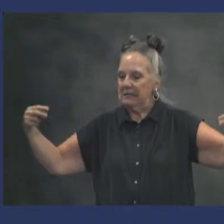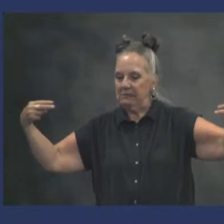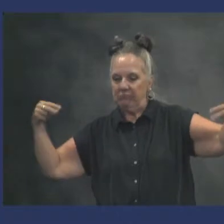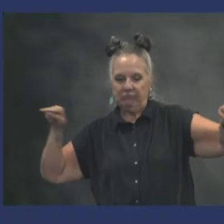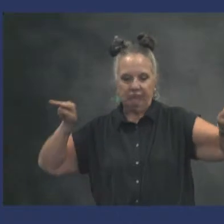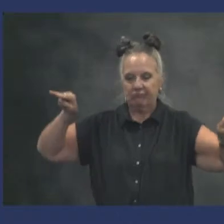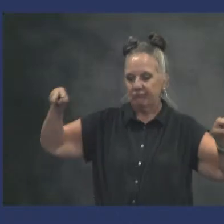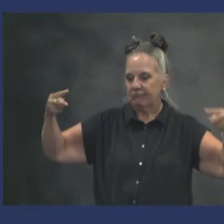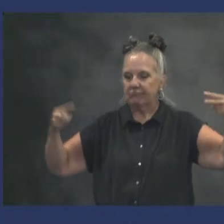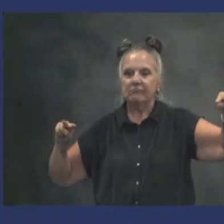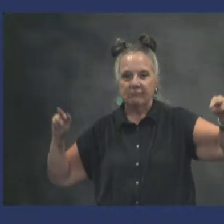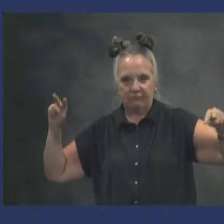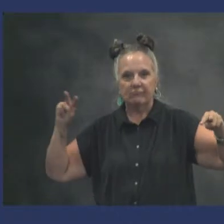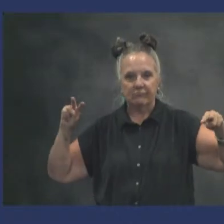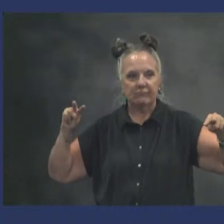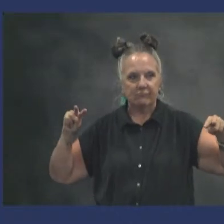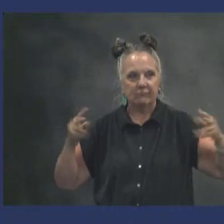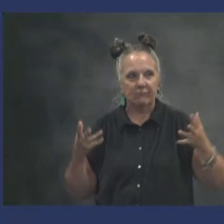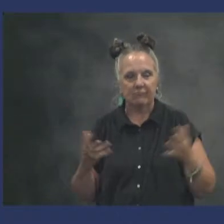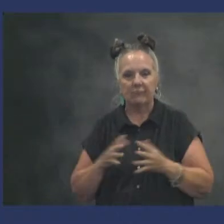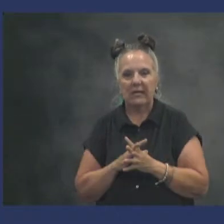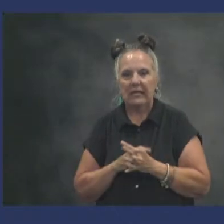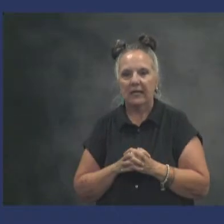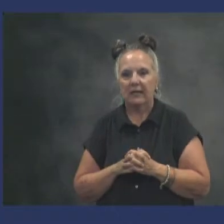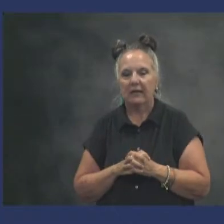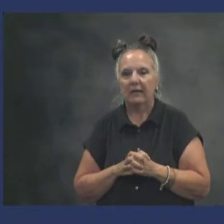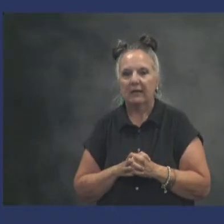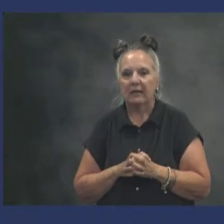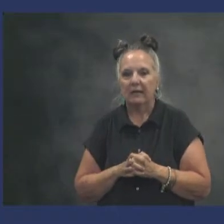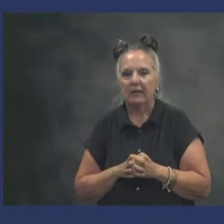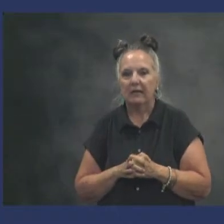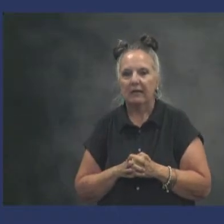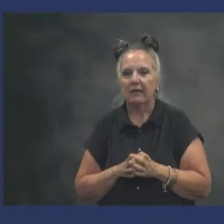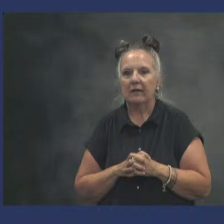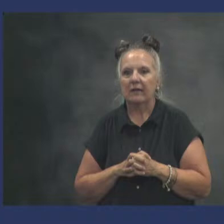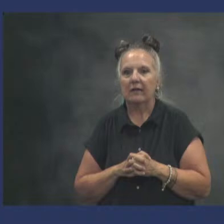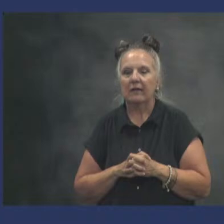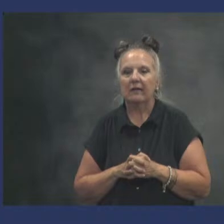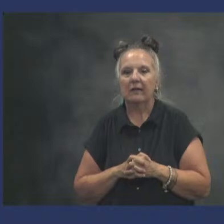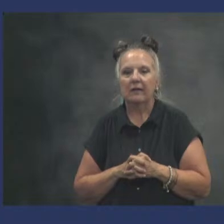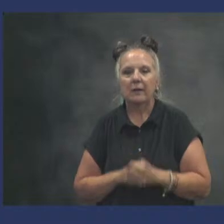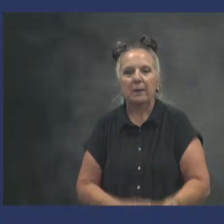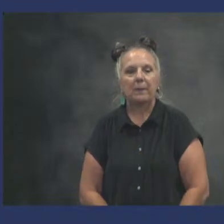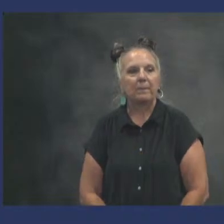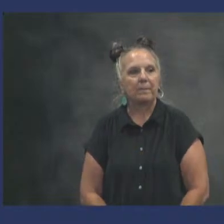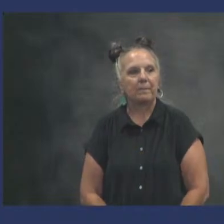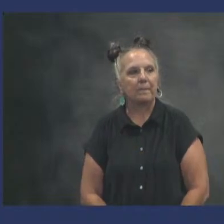full wall glass so we can have vision between classrooms and the collaborative space.